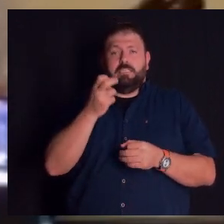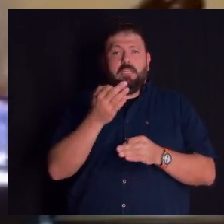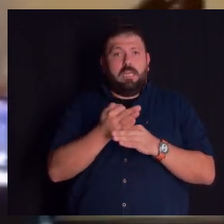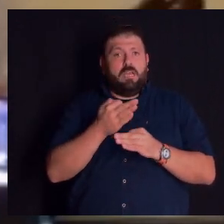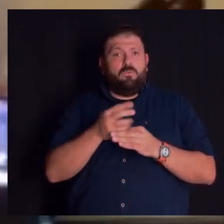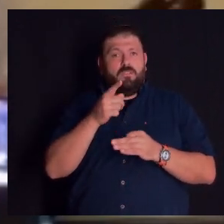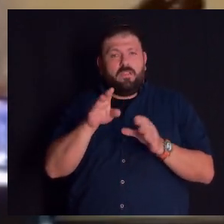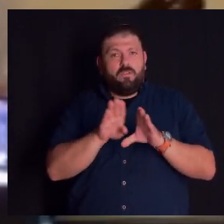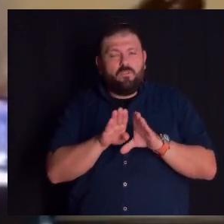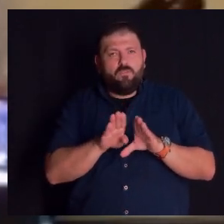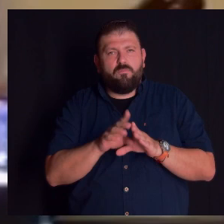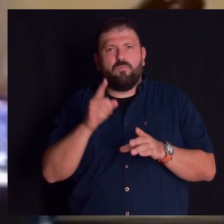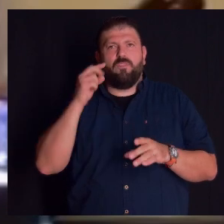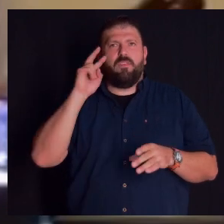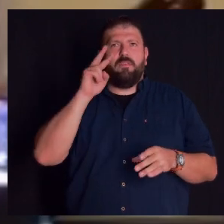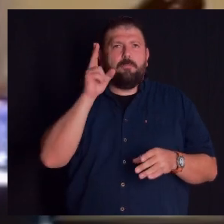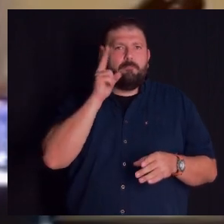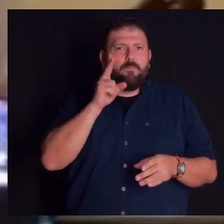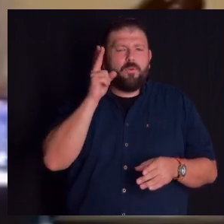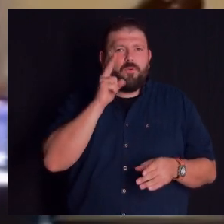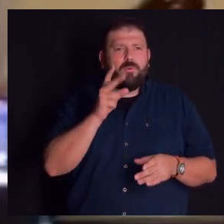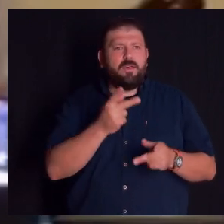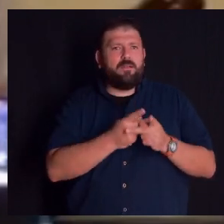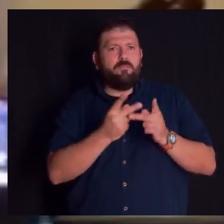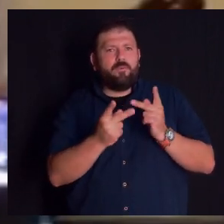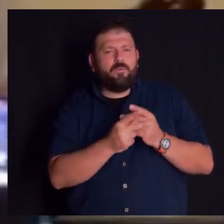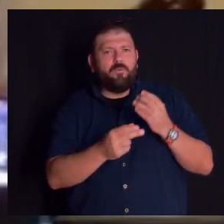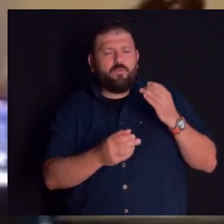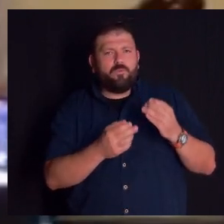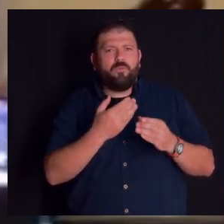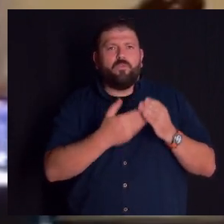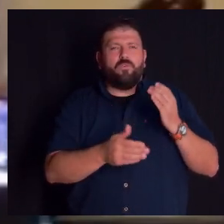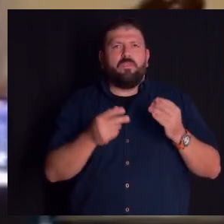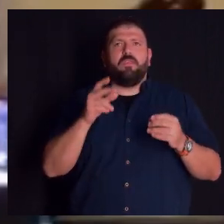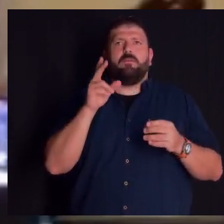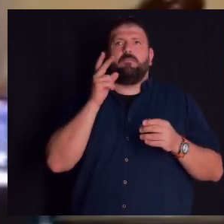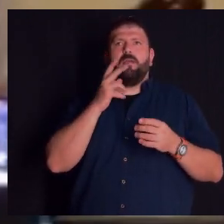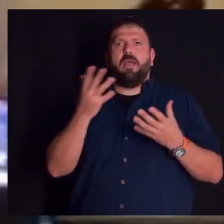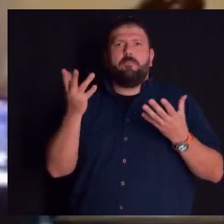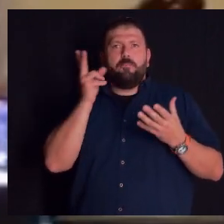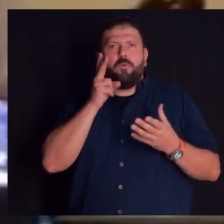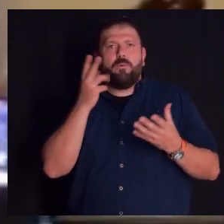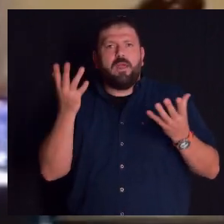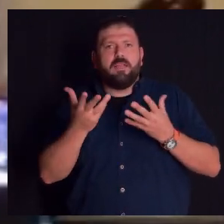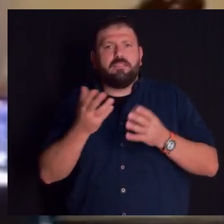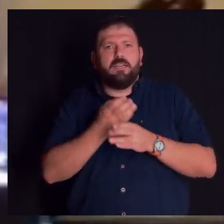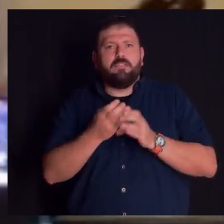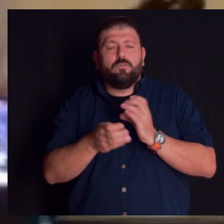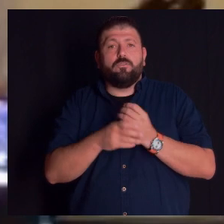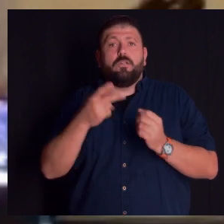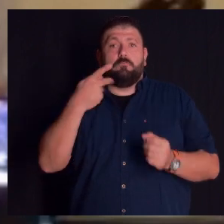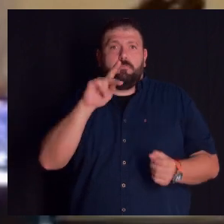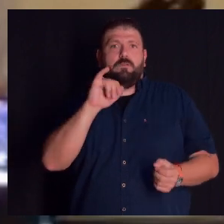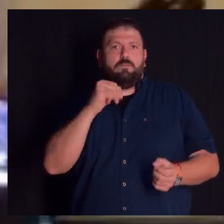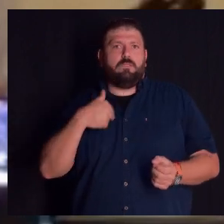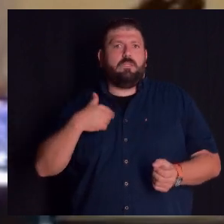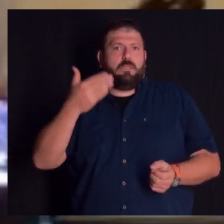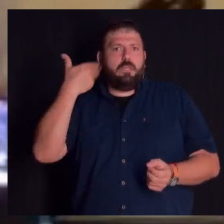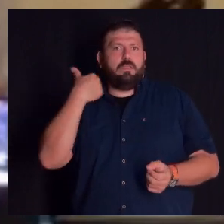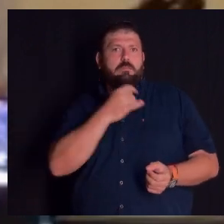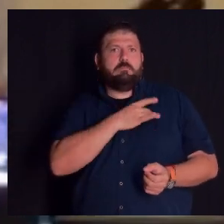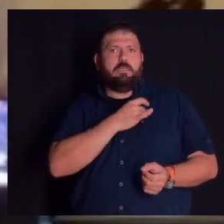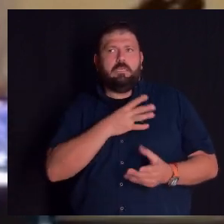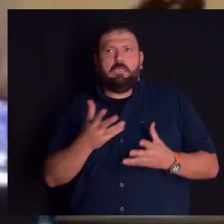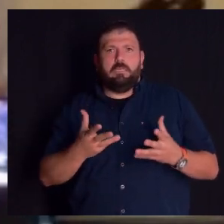that, el being tragarse el constant, producto, la constancia de hacer las taking the cosas product, y being con mucho miedo, constant, sí, with a lot of fear, pero he yes, entendido but que también